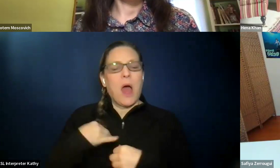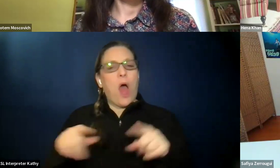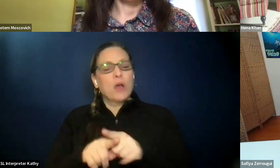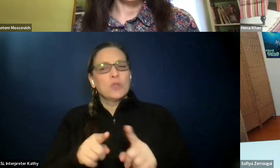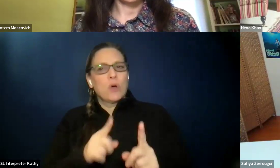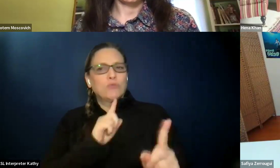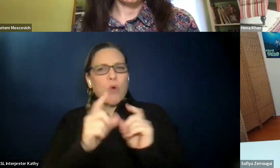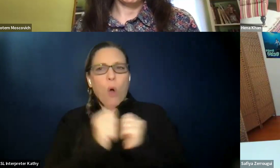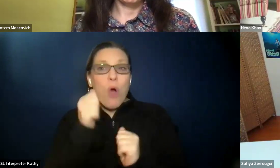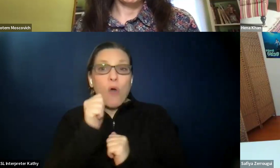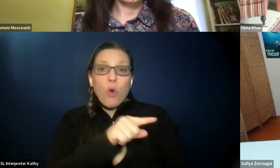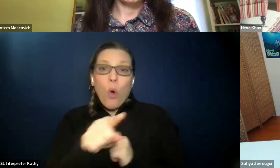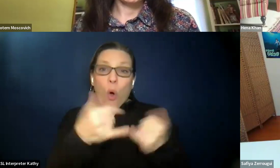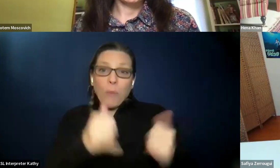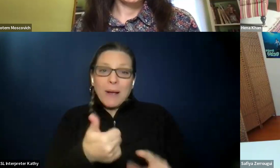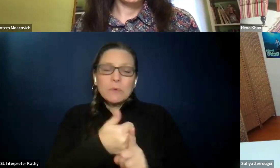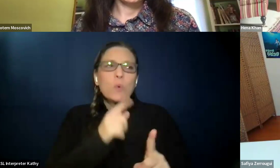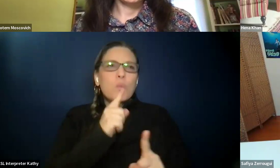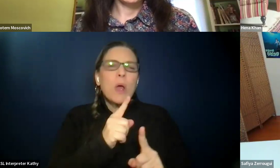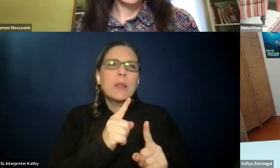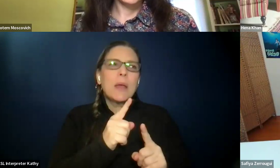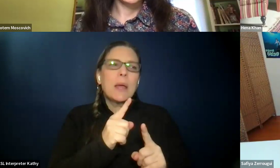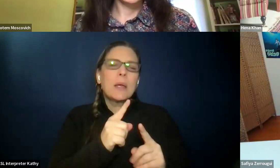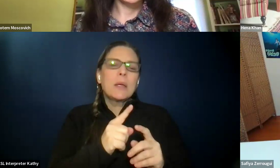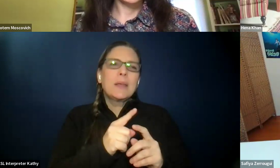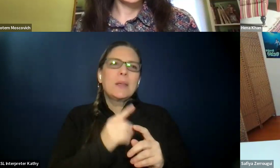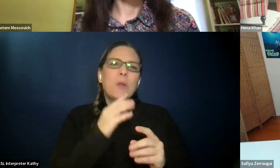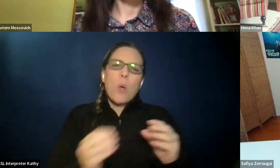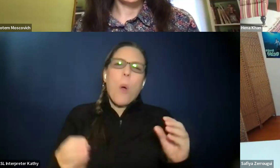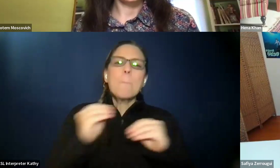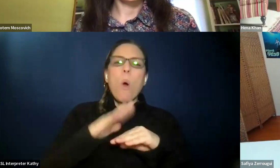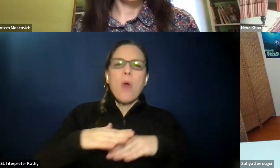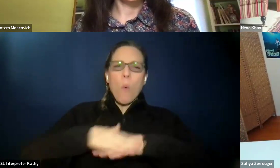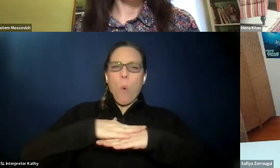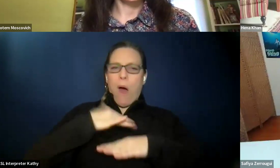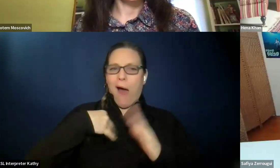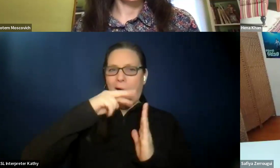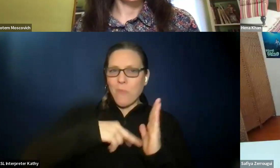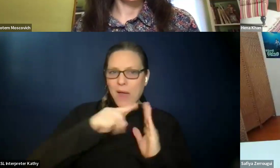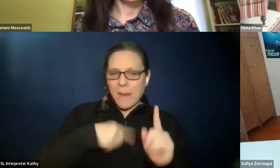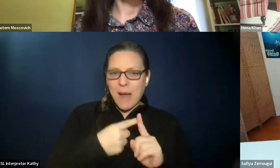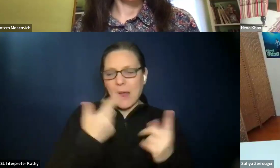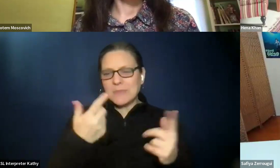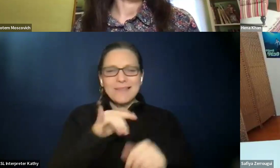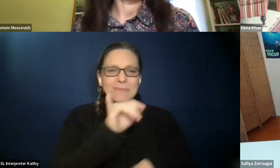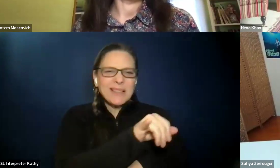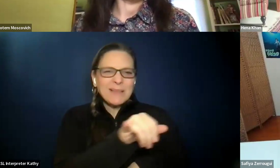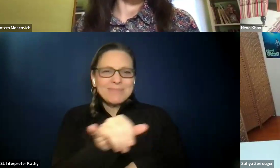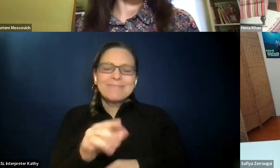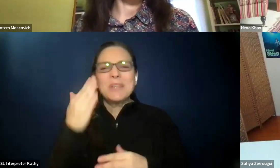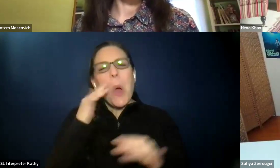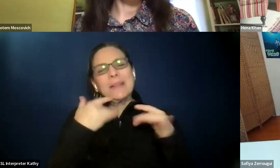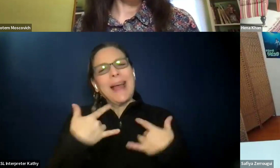I talked to really go beyond what I was reading about, the coverage. It was sort of similar as it tends to be in the